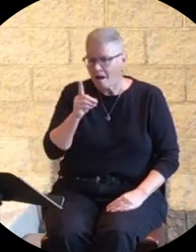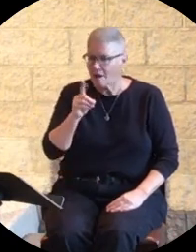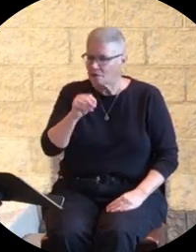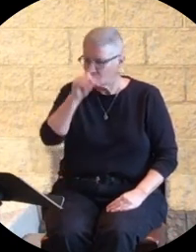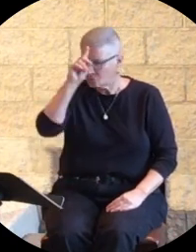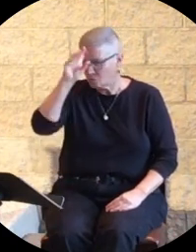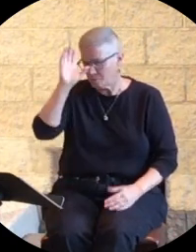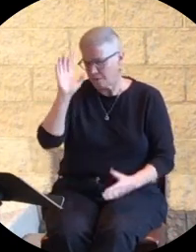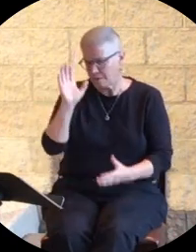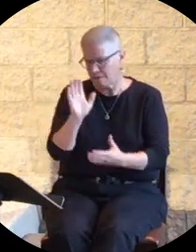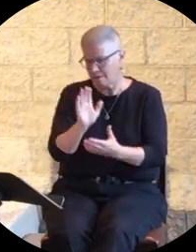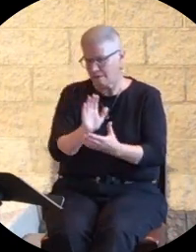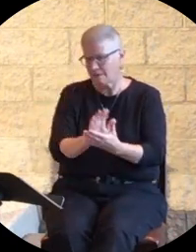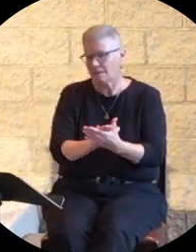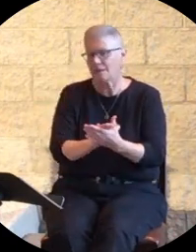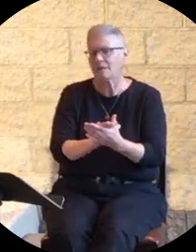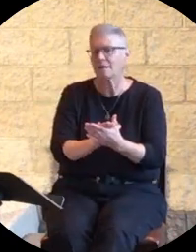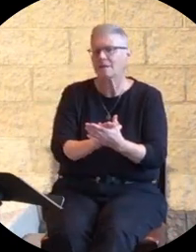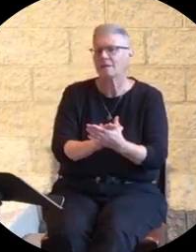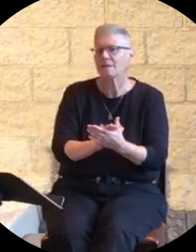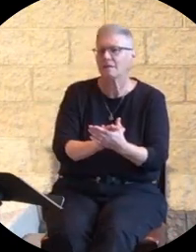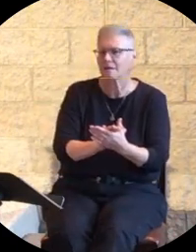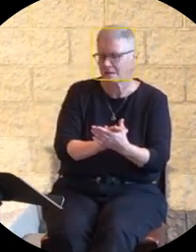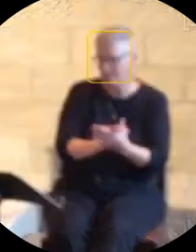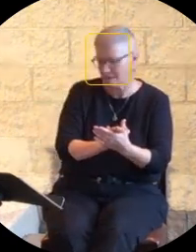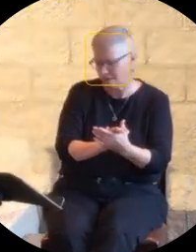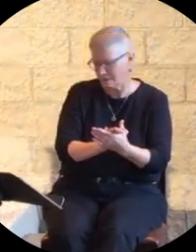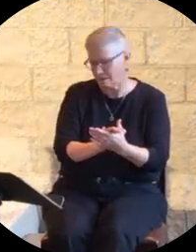I do believe